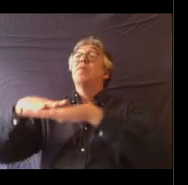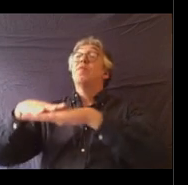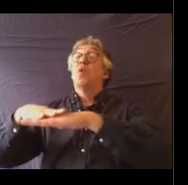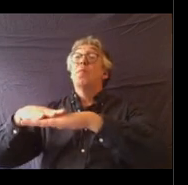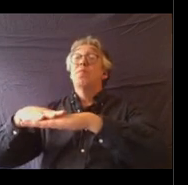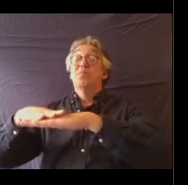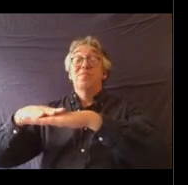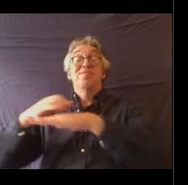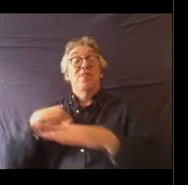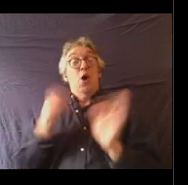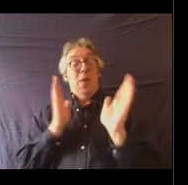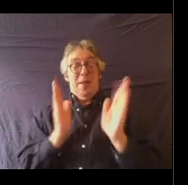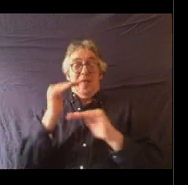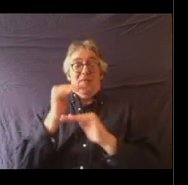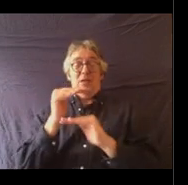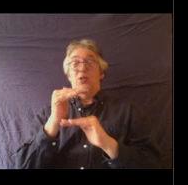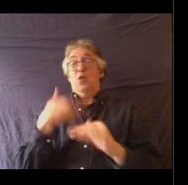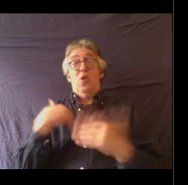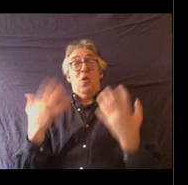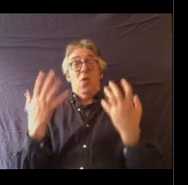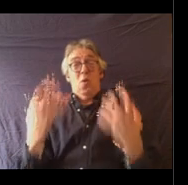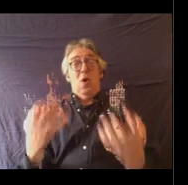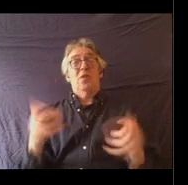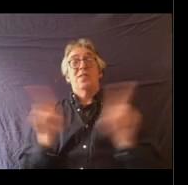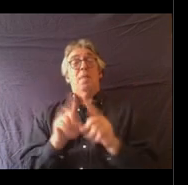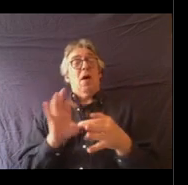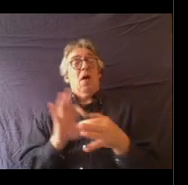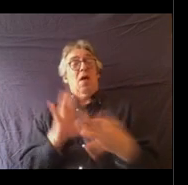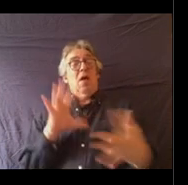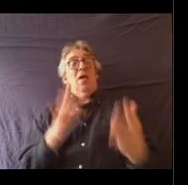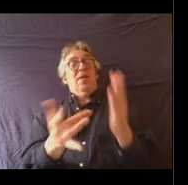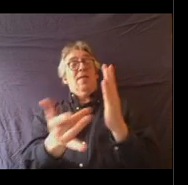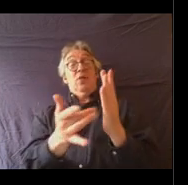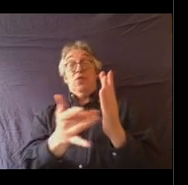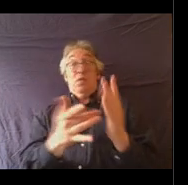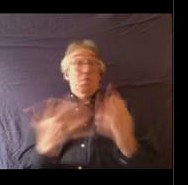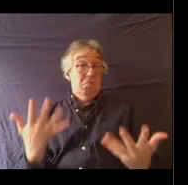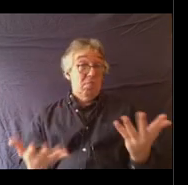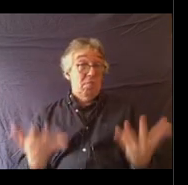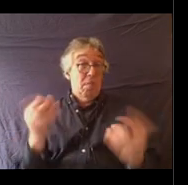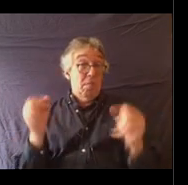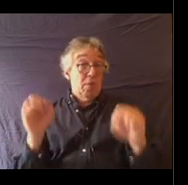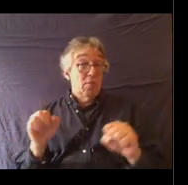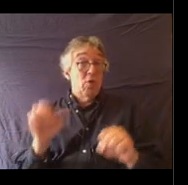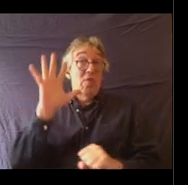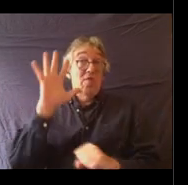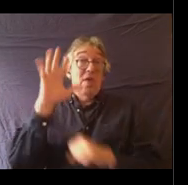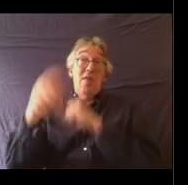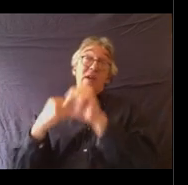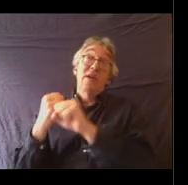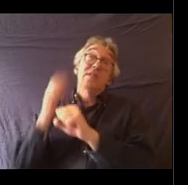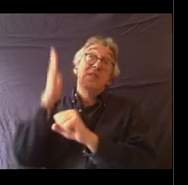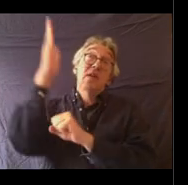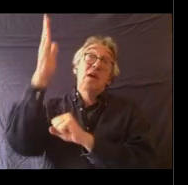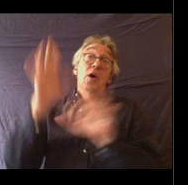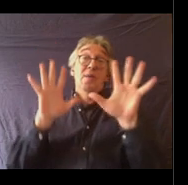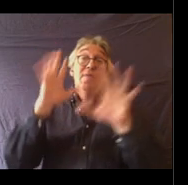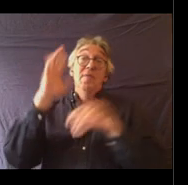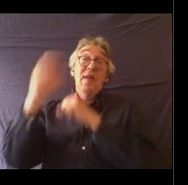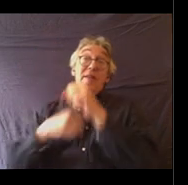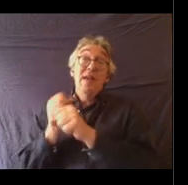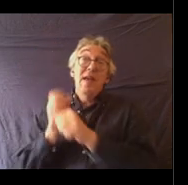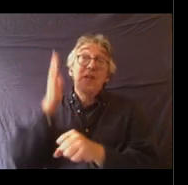definition, because in 5 or 10 years, this might be completely different. And the services we use every day for hours